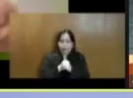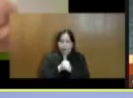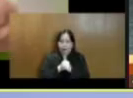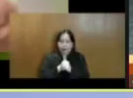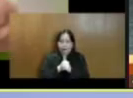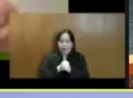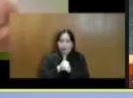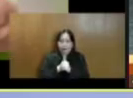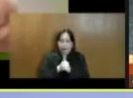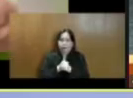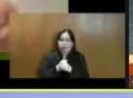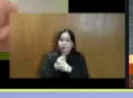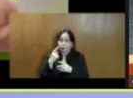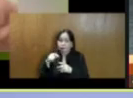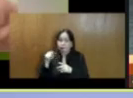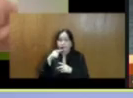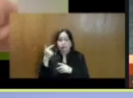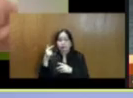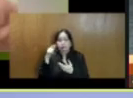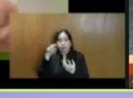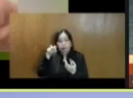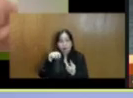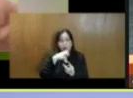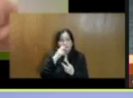ready for the green transition.